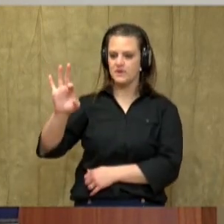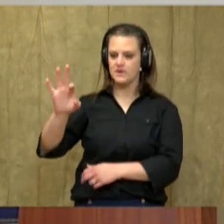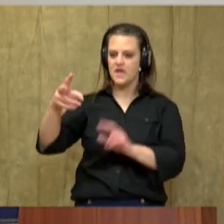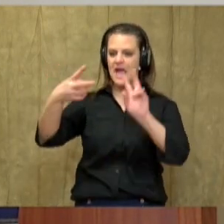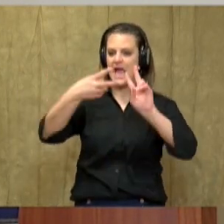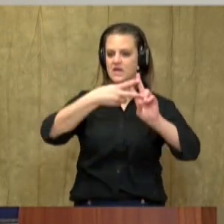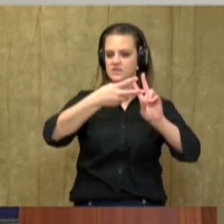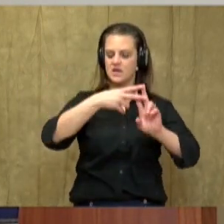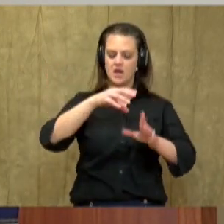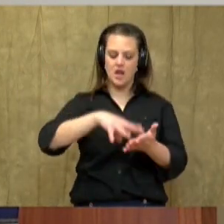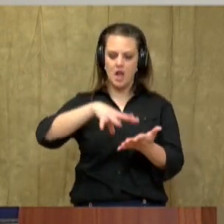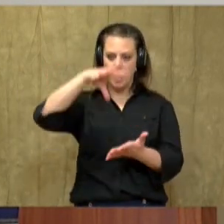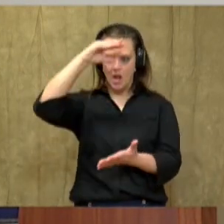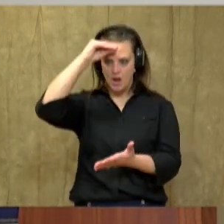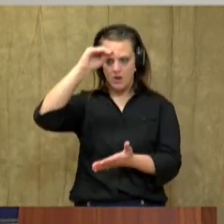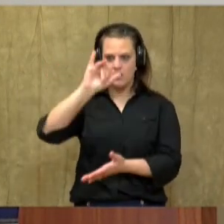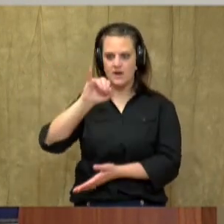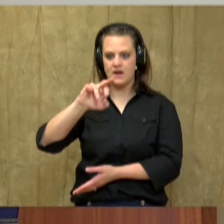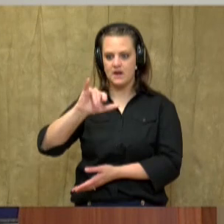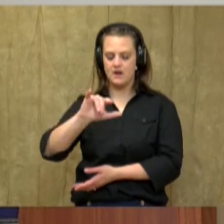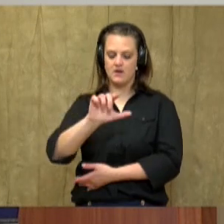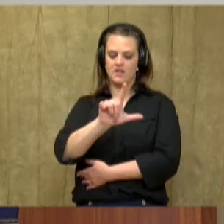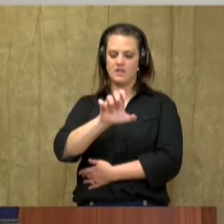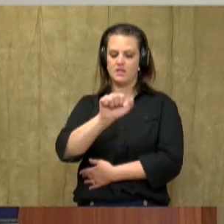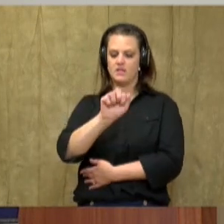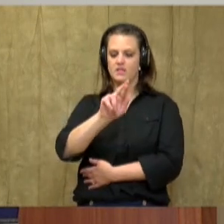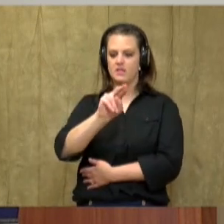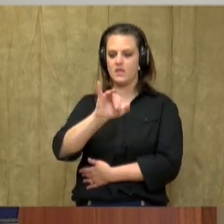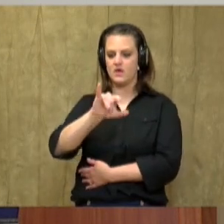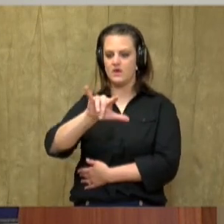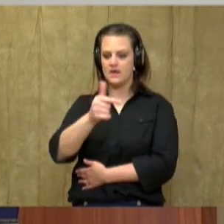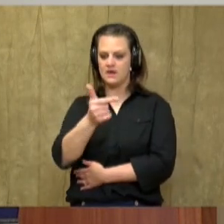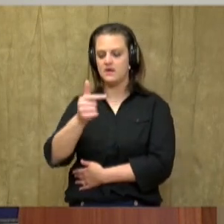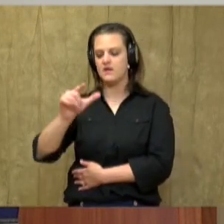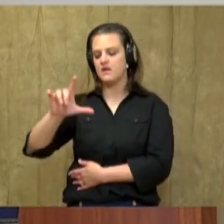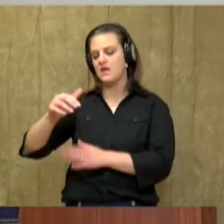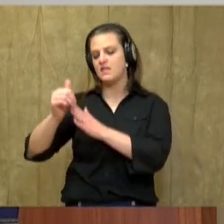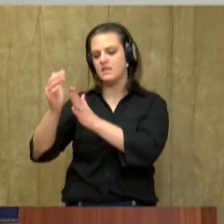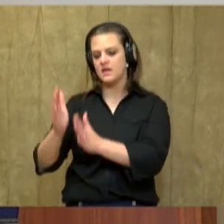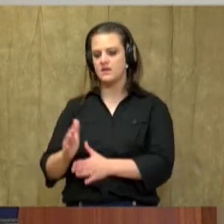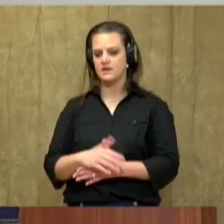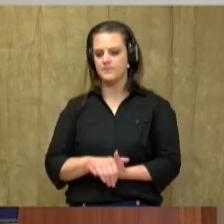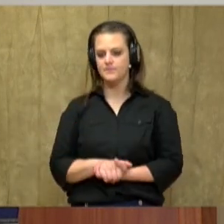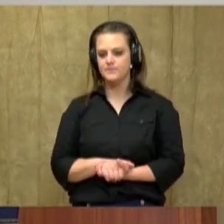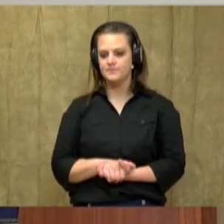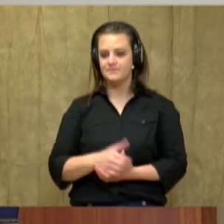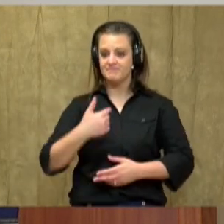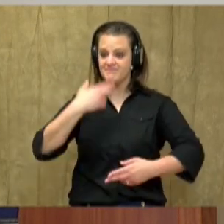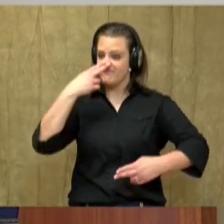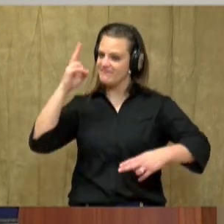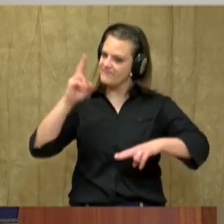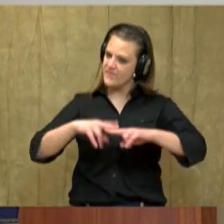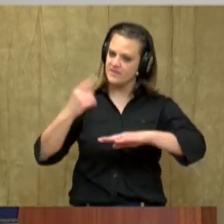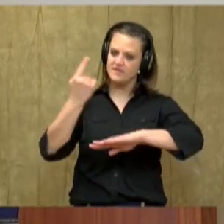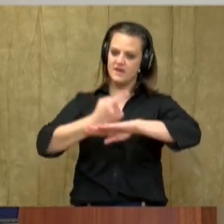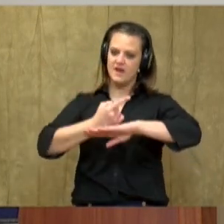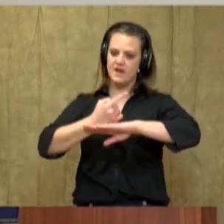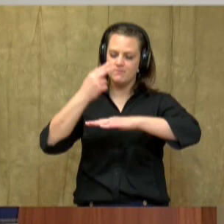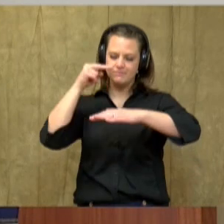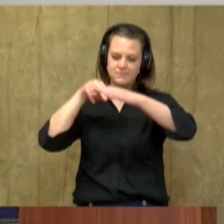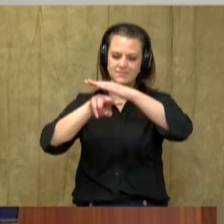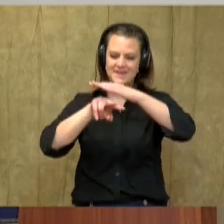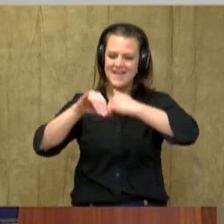hashtag #LearningLeading. And I've had so much fun with you guys today. I look forward to